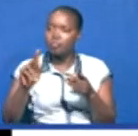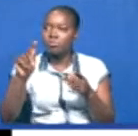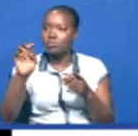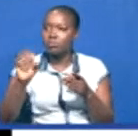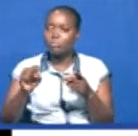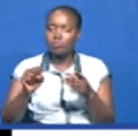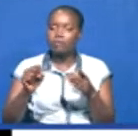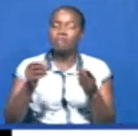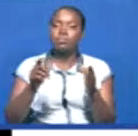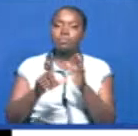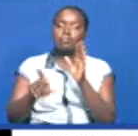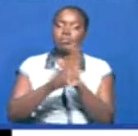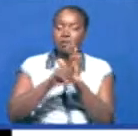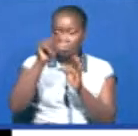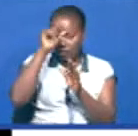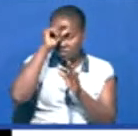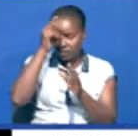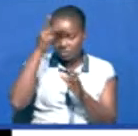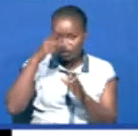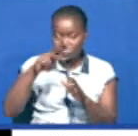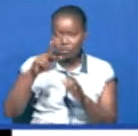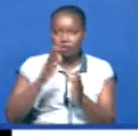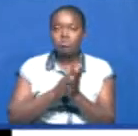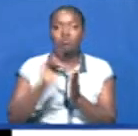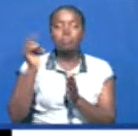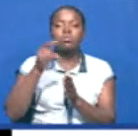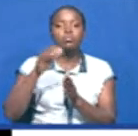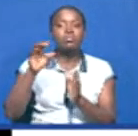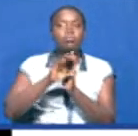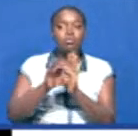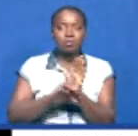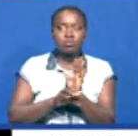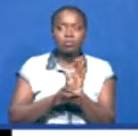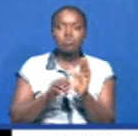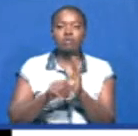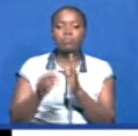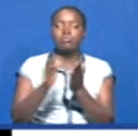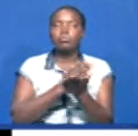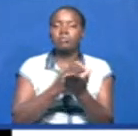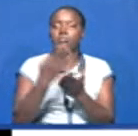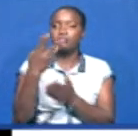policy. The Kenyan Constitution, under Section